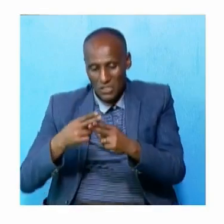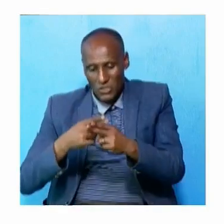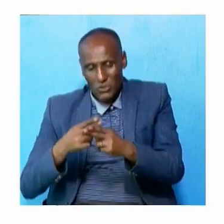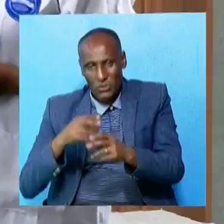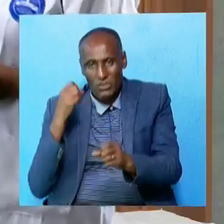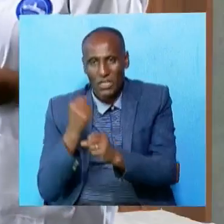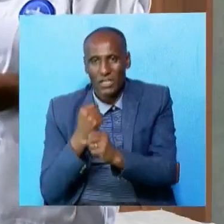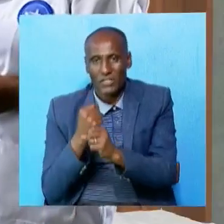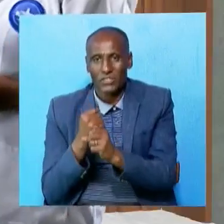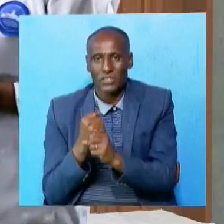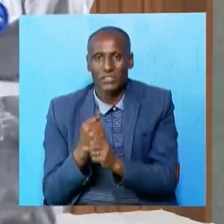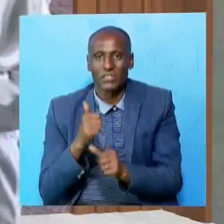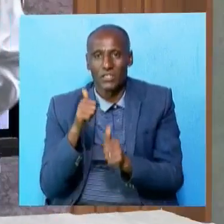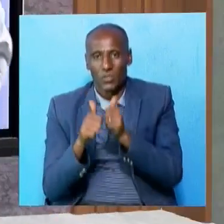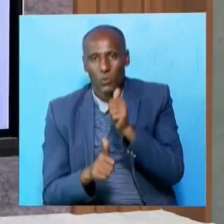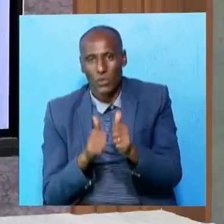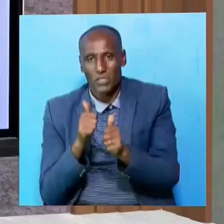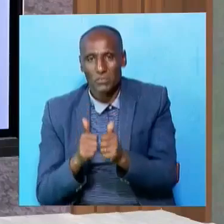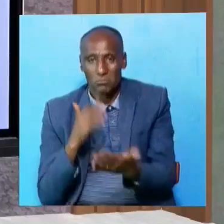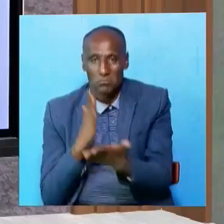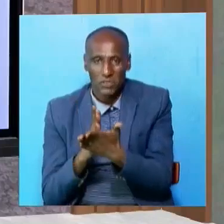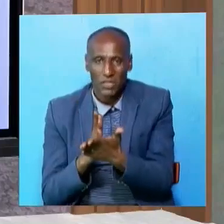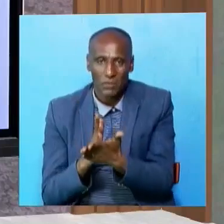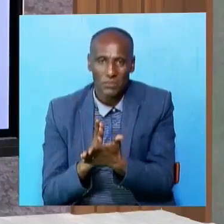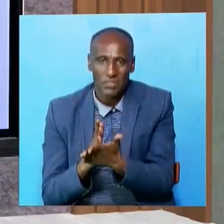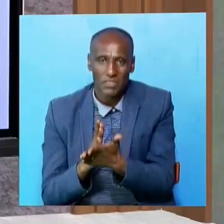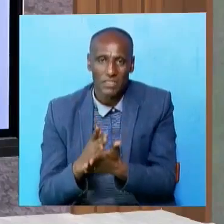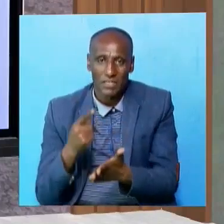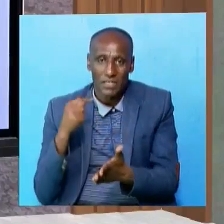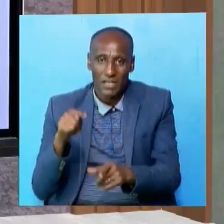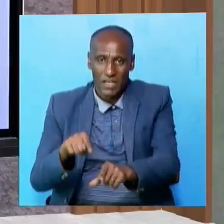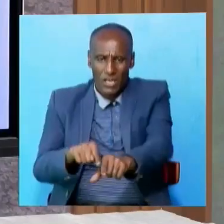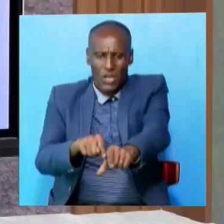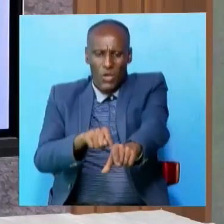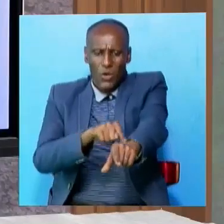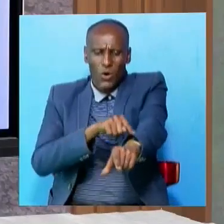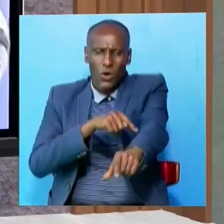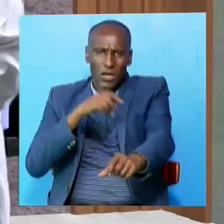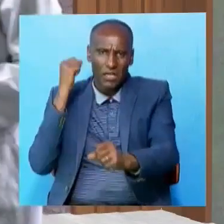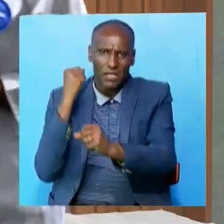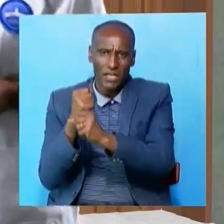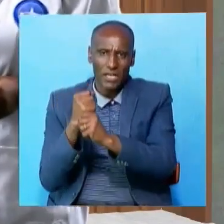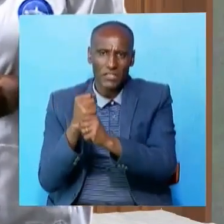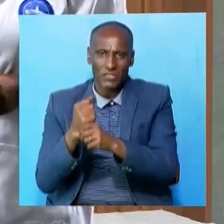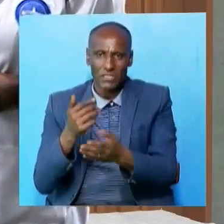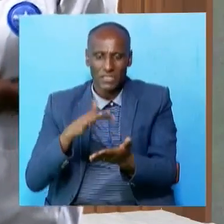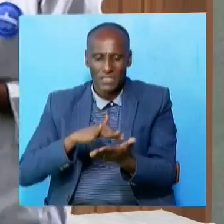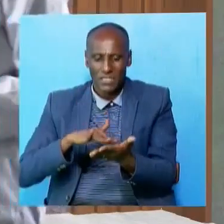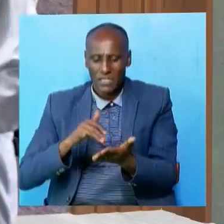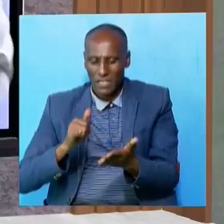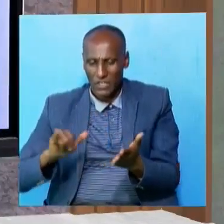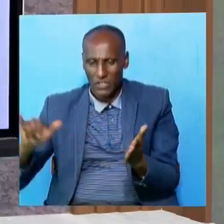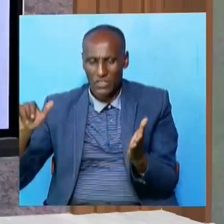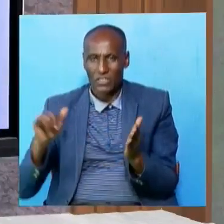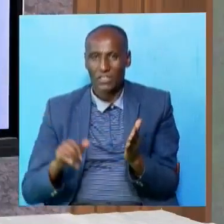action which interrupted what? The longer action, reading. Let me give you one